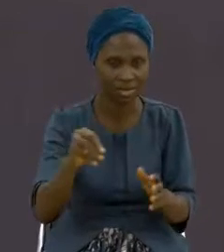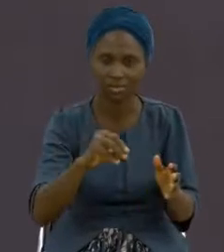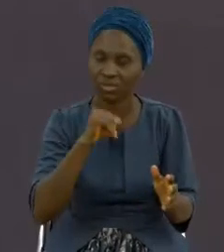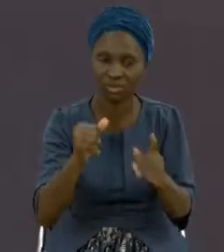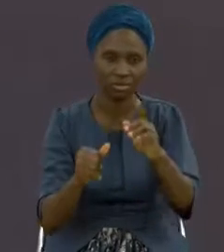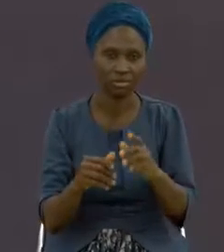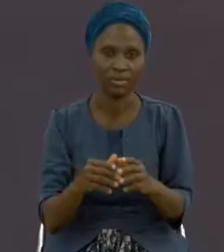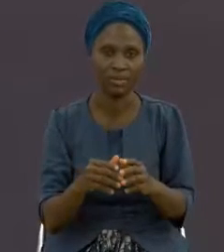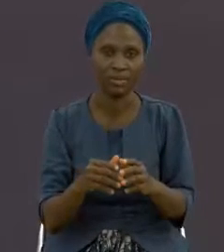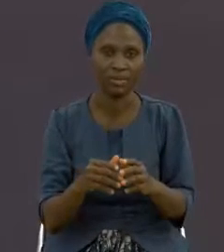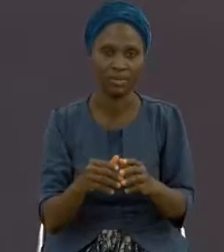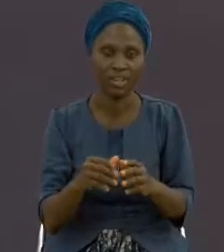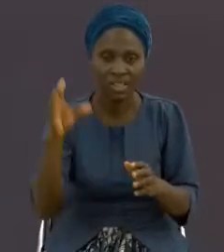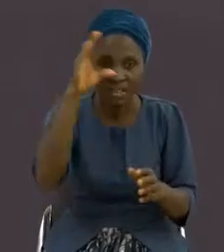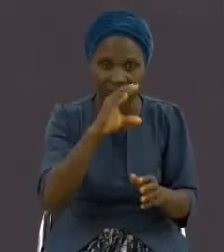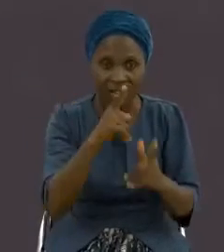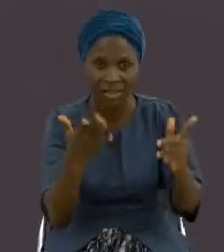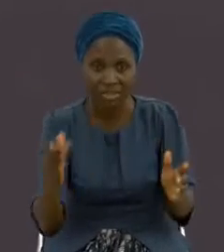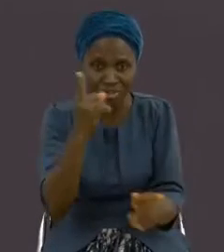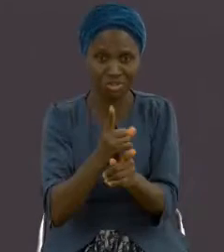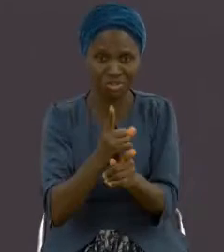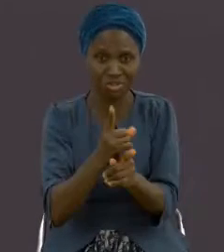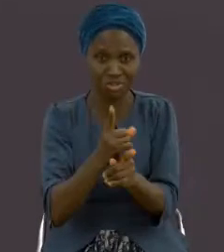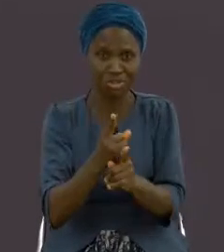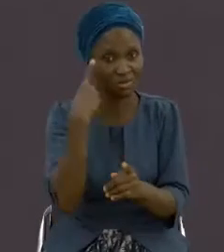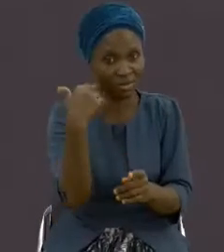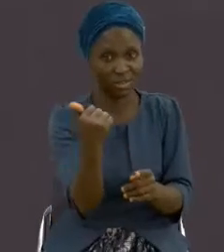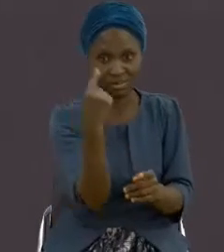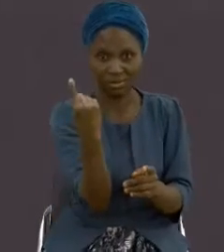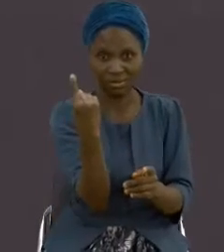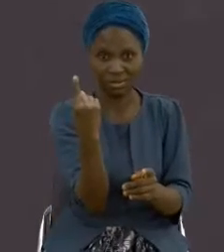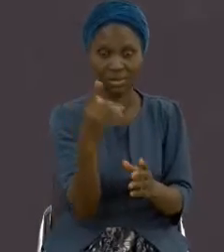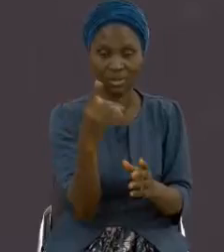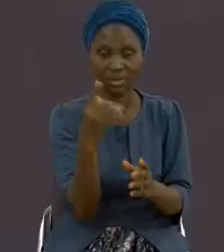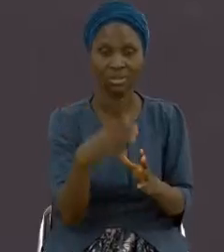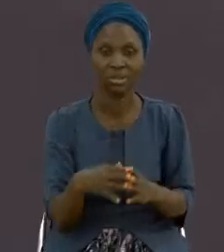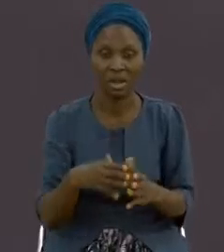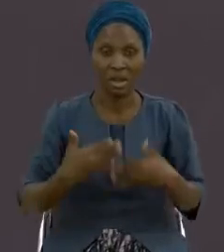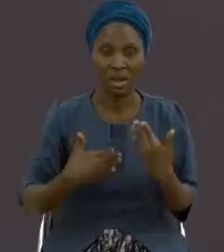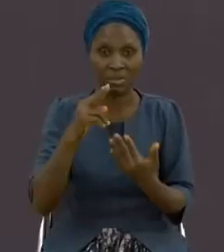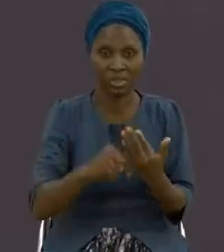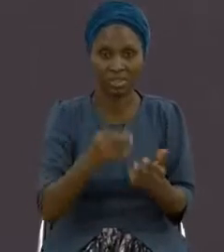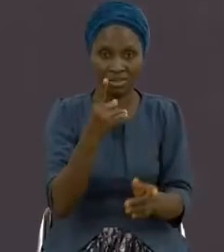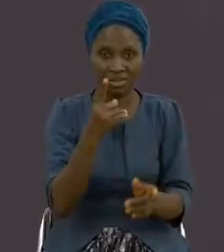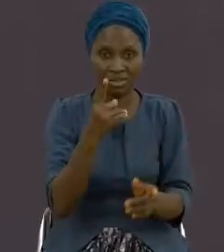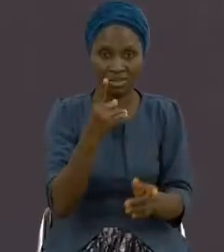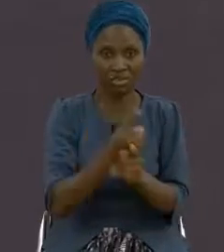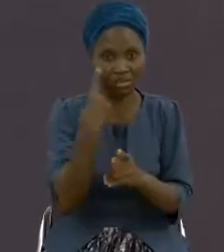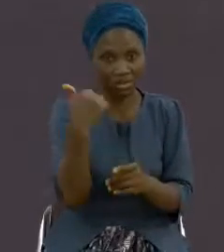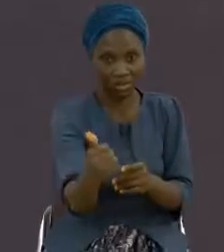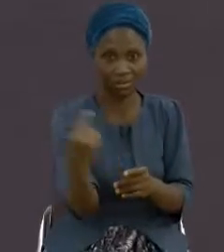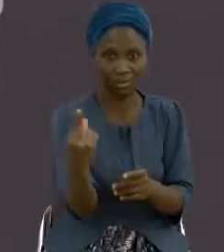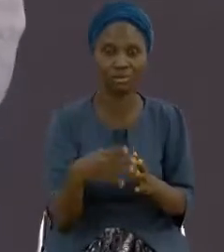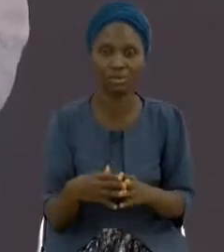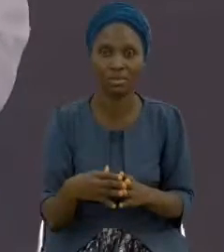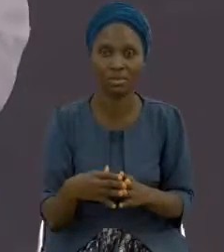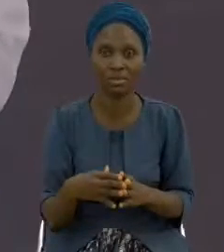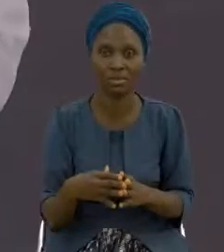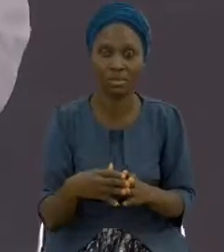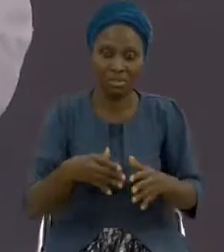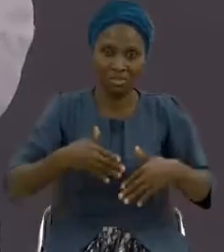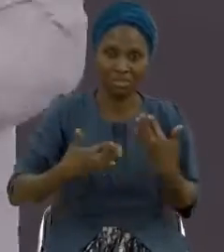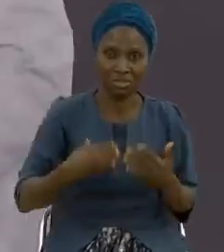yourself? Happiness just for yourself? Joy just for yourself? Fulfillment just